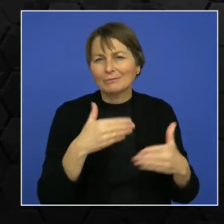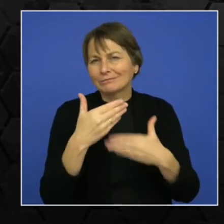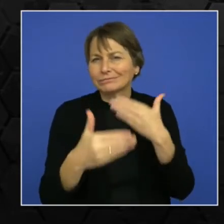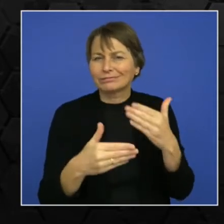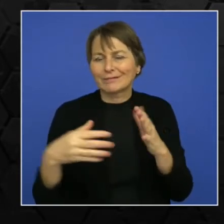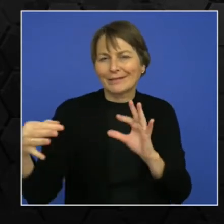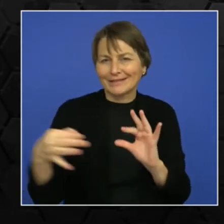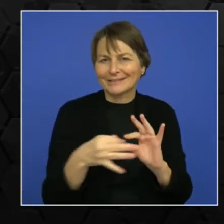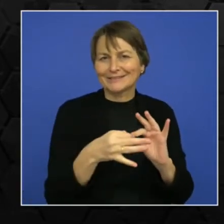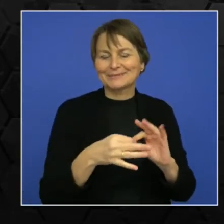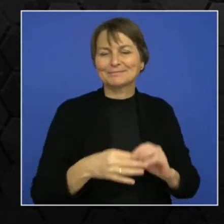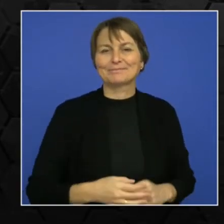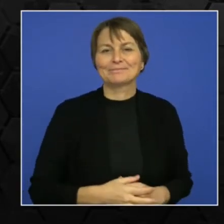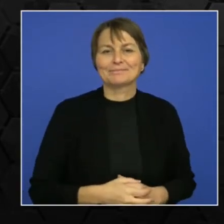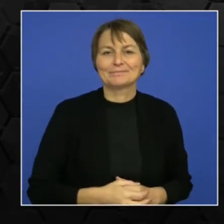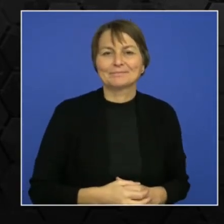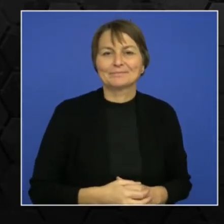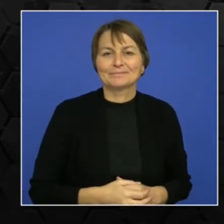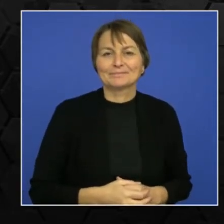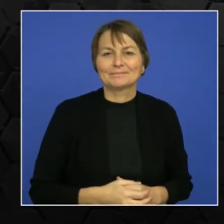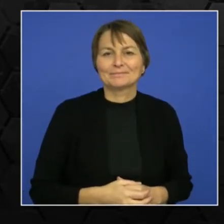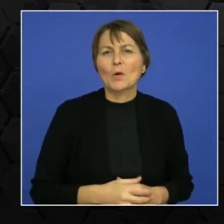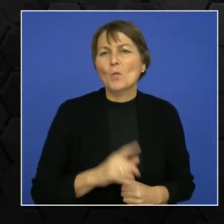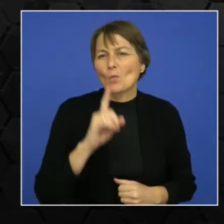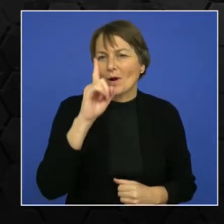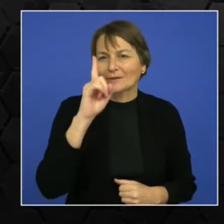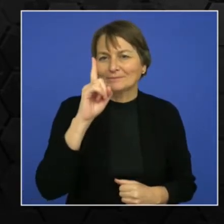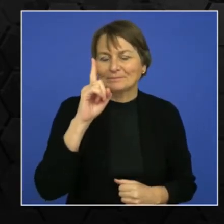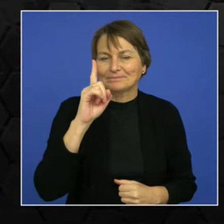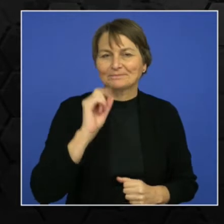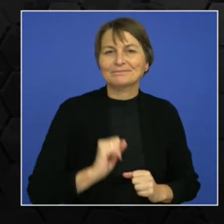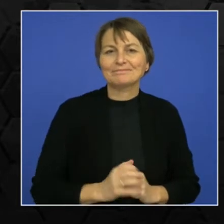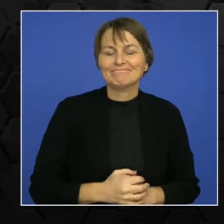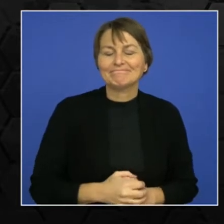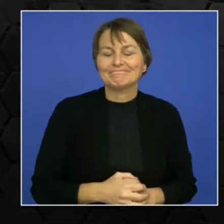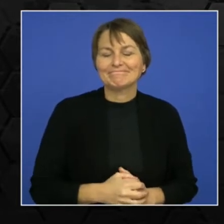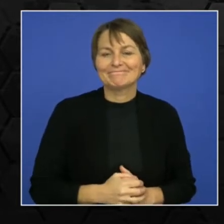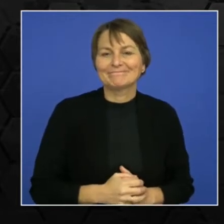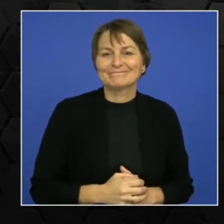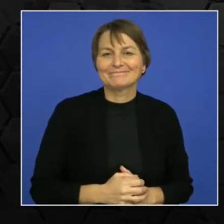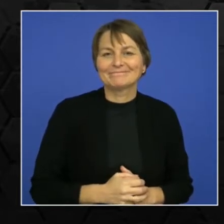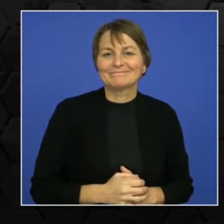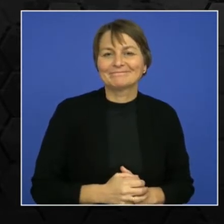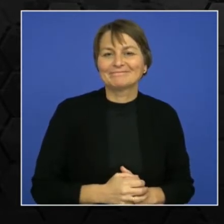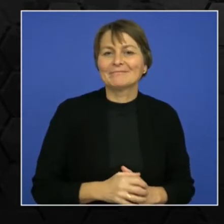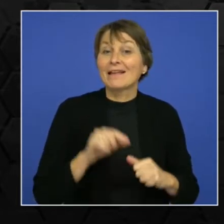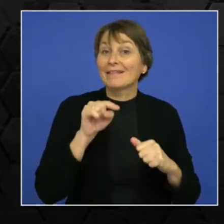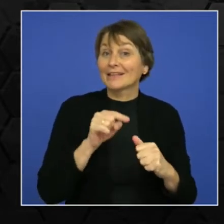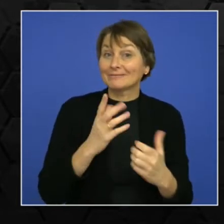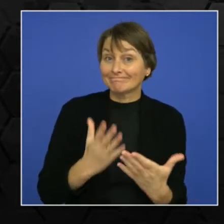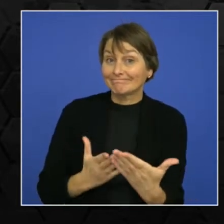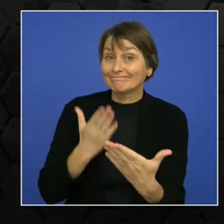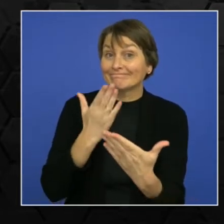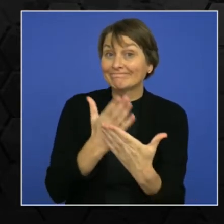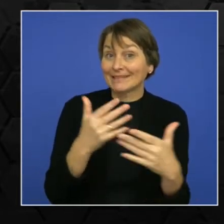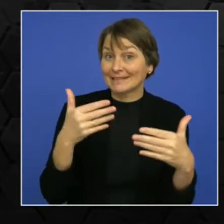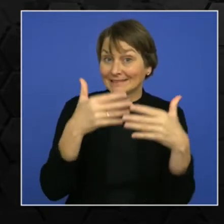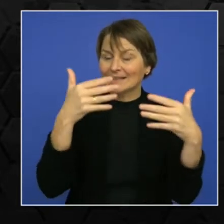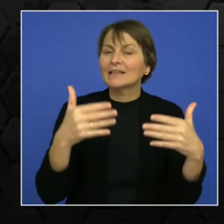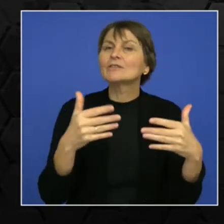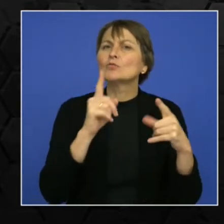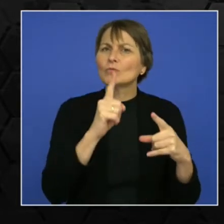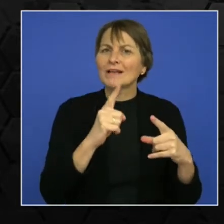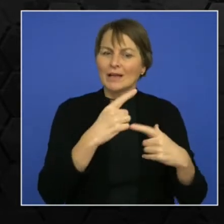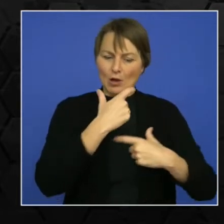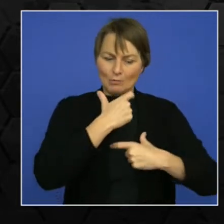So like, and also one more thing that we can actually say with this rank-based recommendation system is that this is not personalized to the user